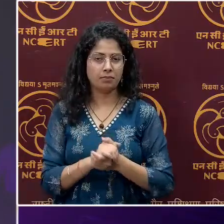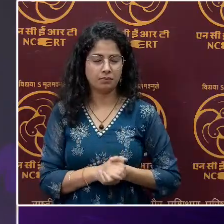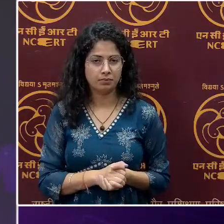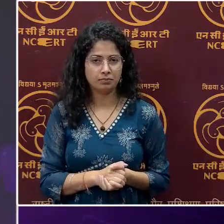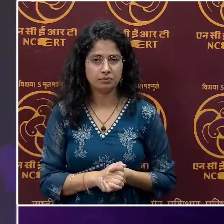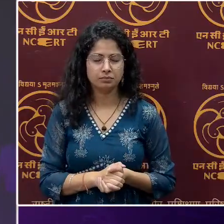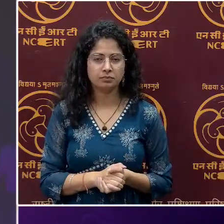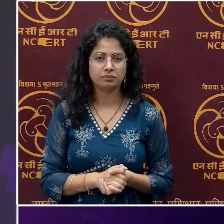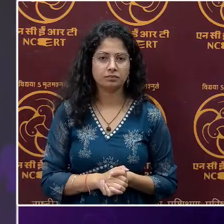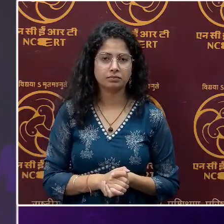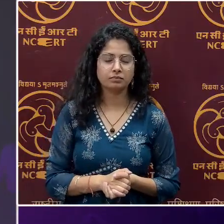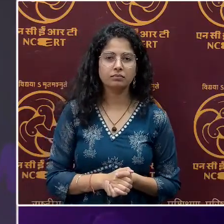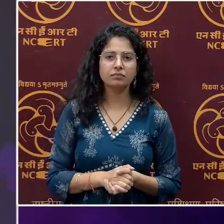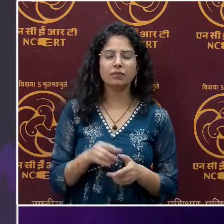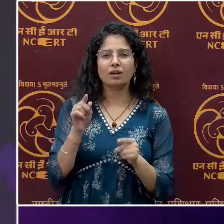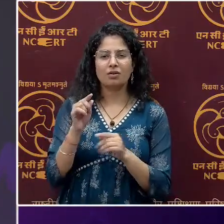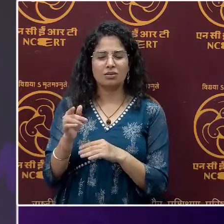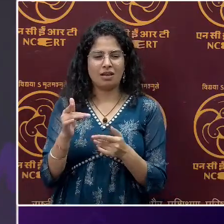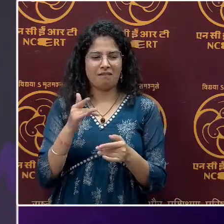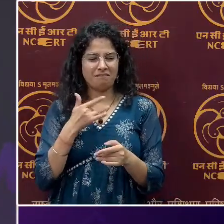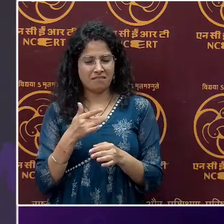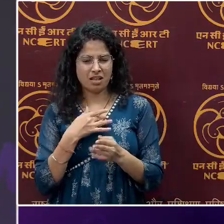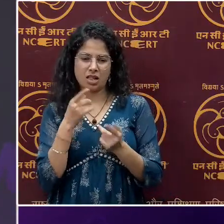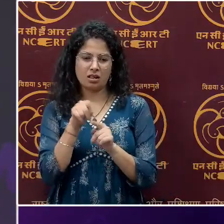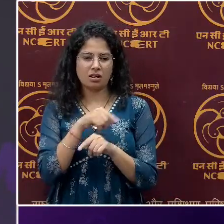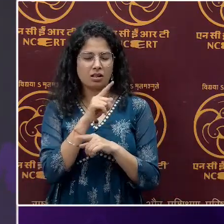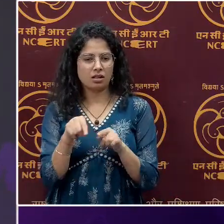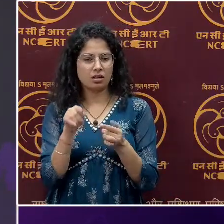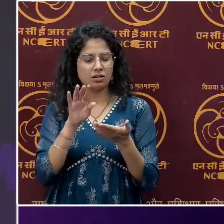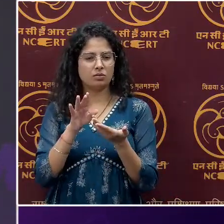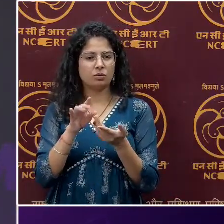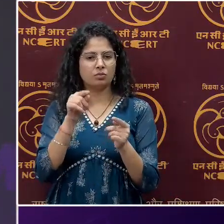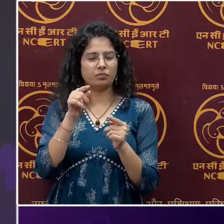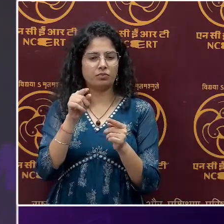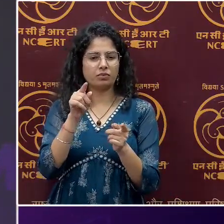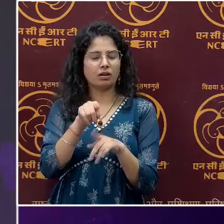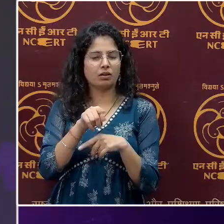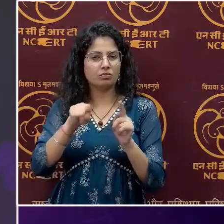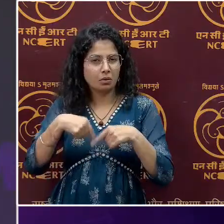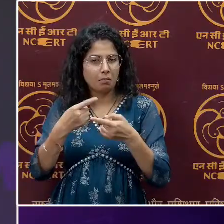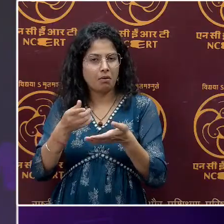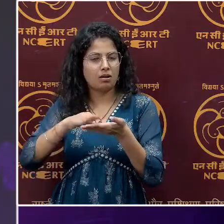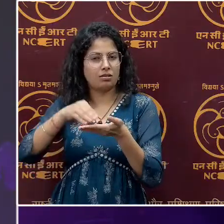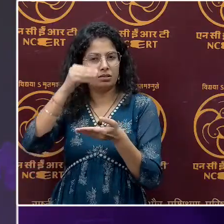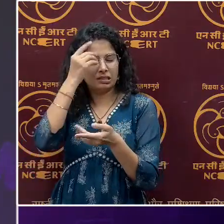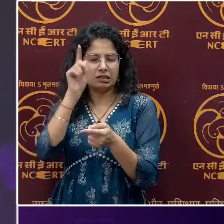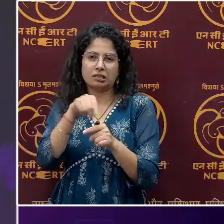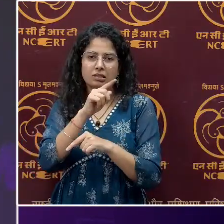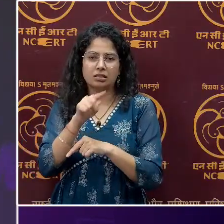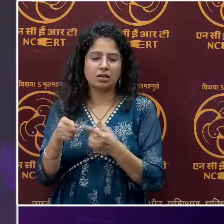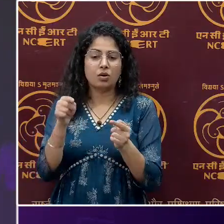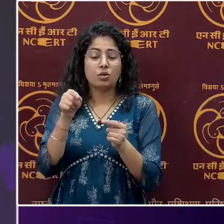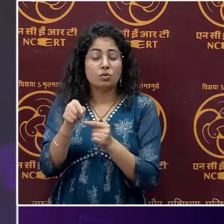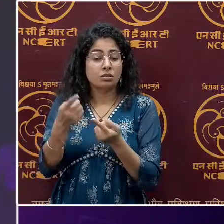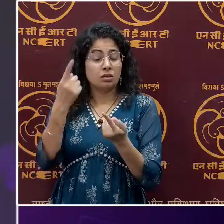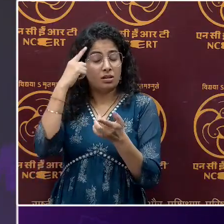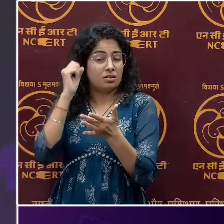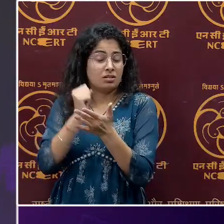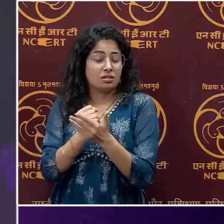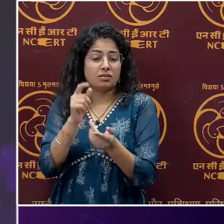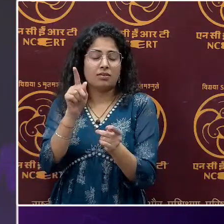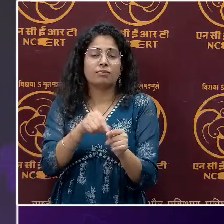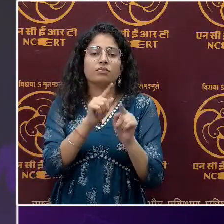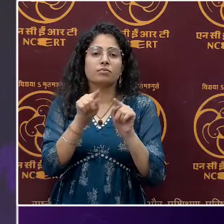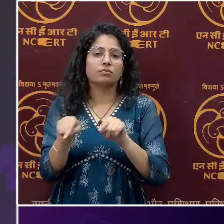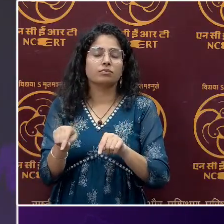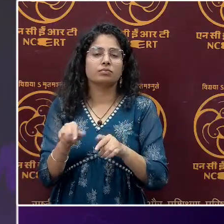he was such a sensitive person and a well-learned scholar. Ma'am. That's why he abolished and he's a the good system. teacher as well.